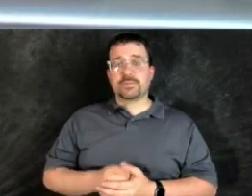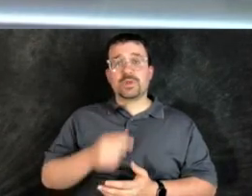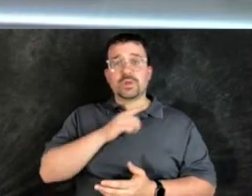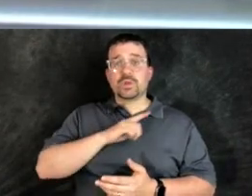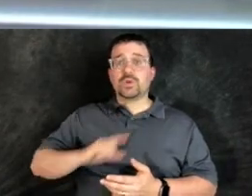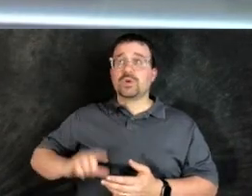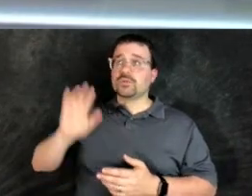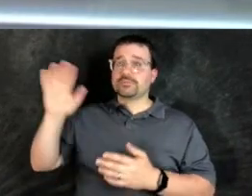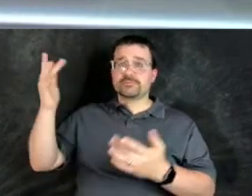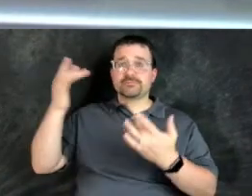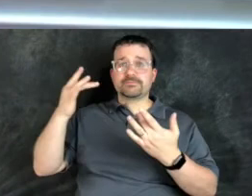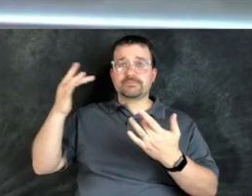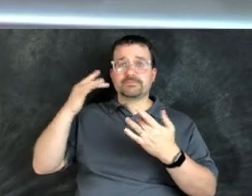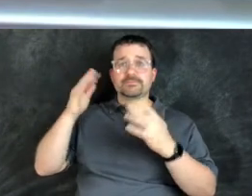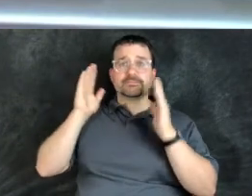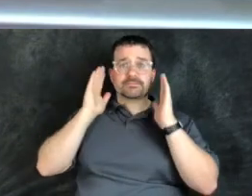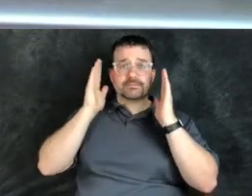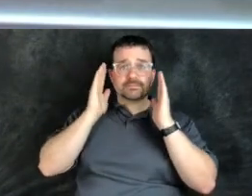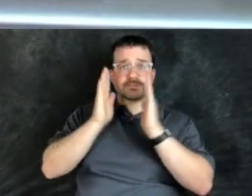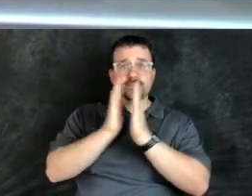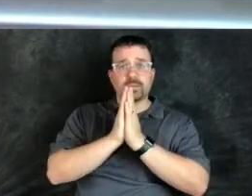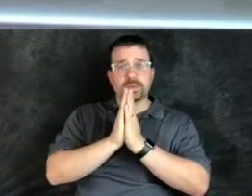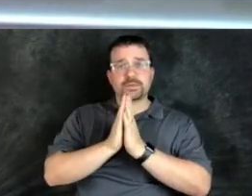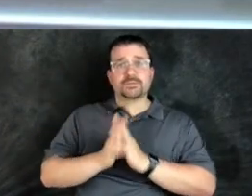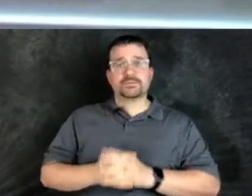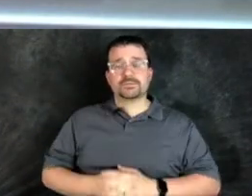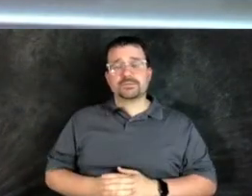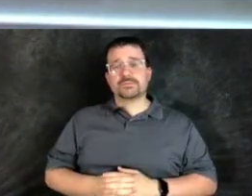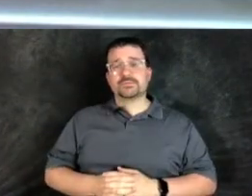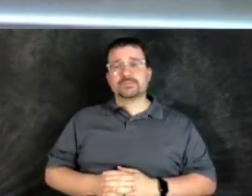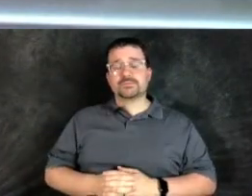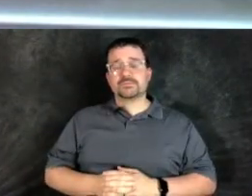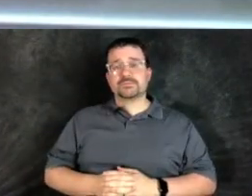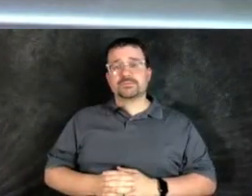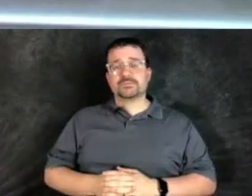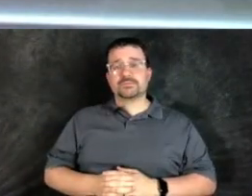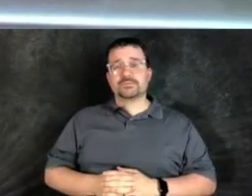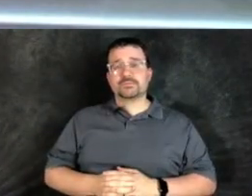Lord, in your mercy, hear our prayer.